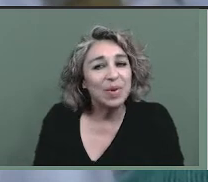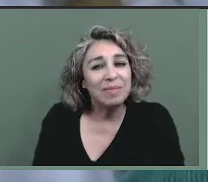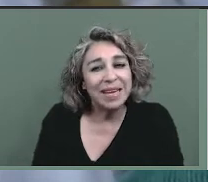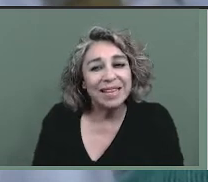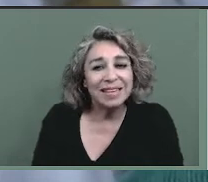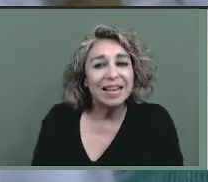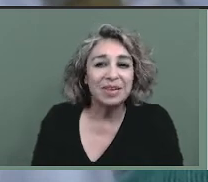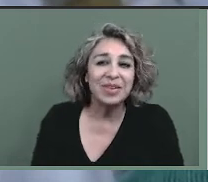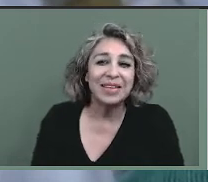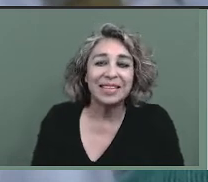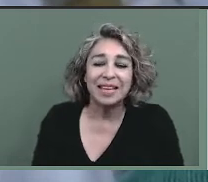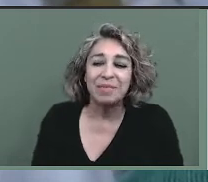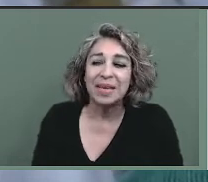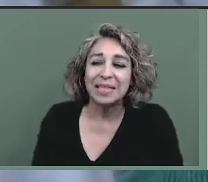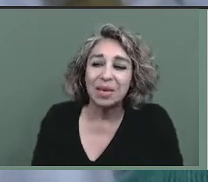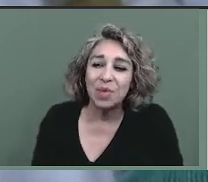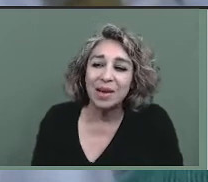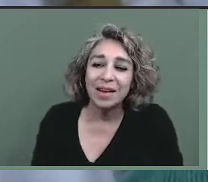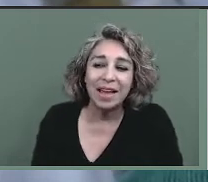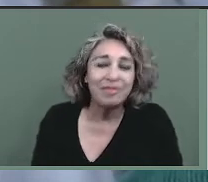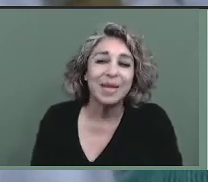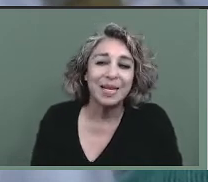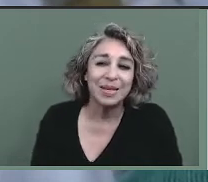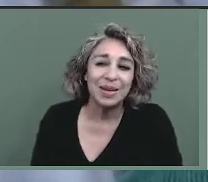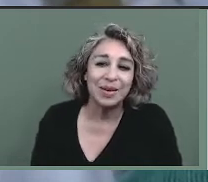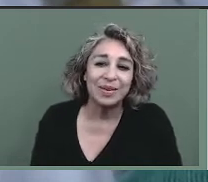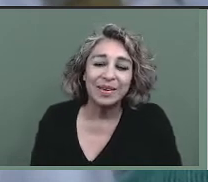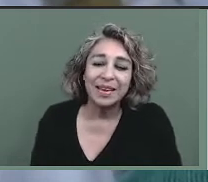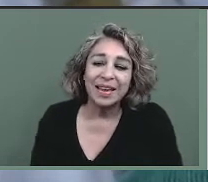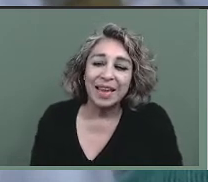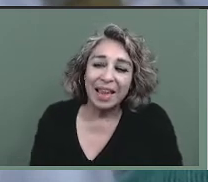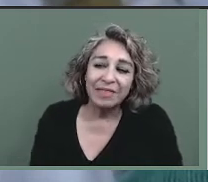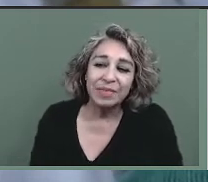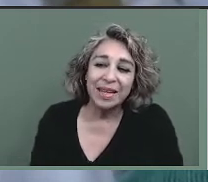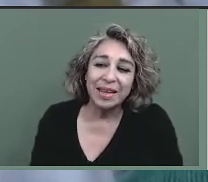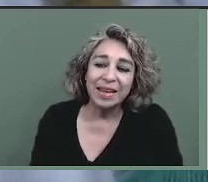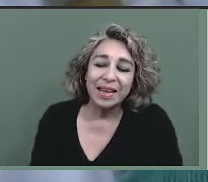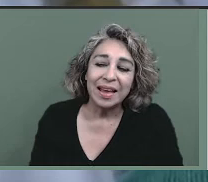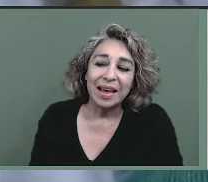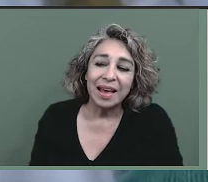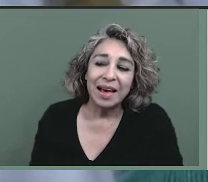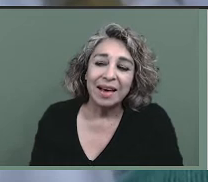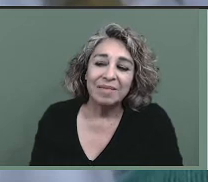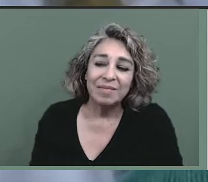that's why I'm taking the time to translate, because I want everybody to know, everybody